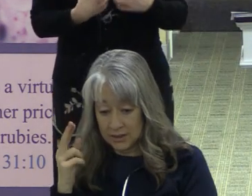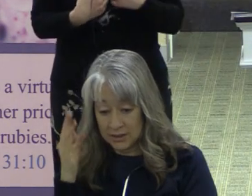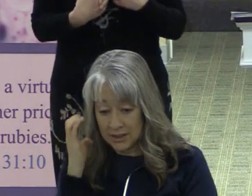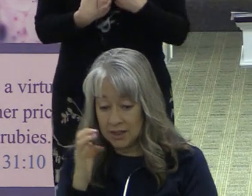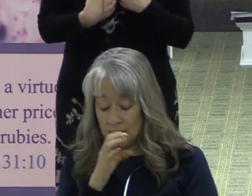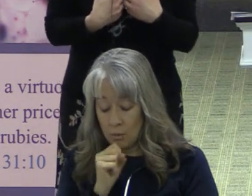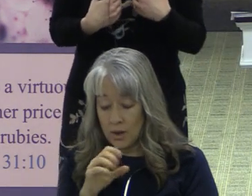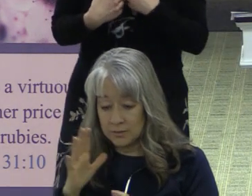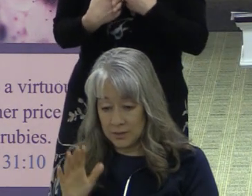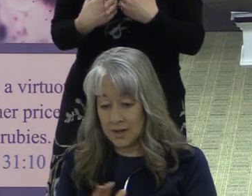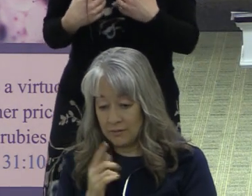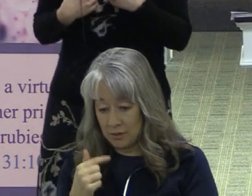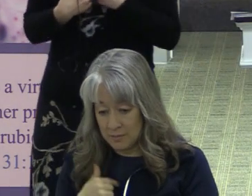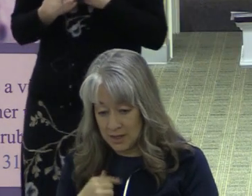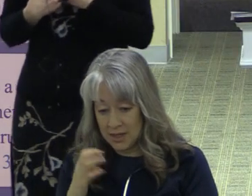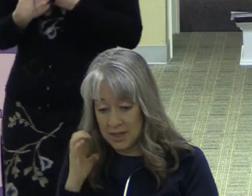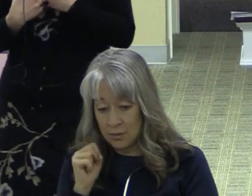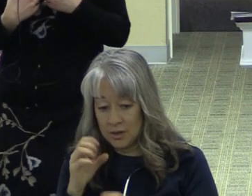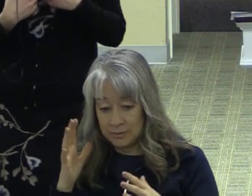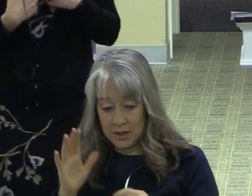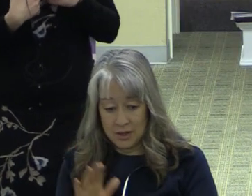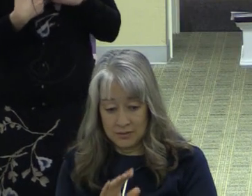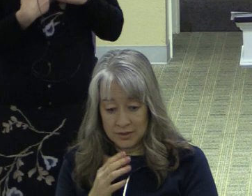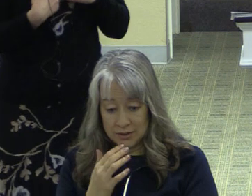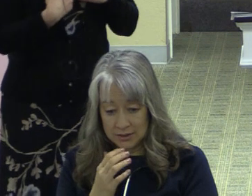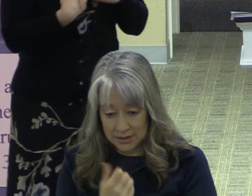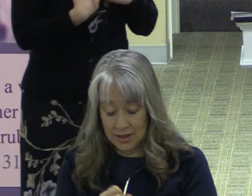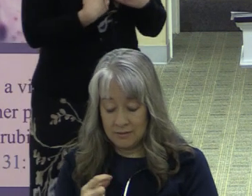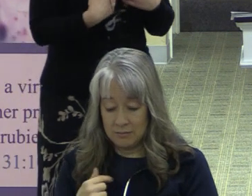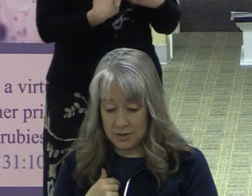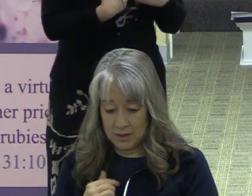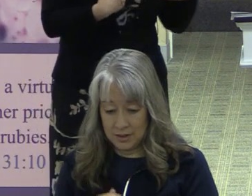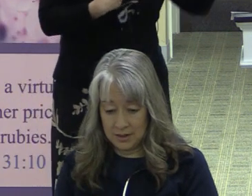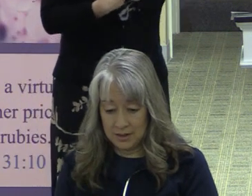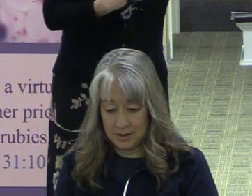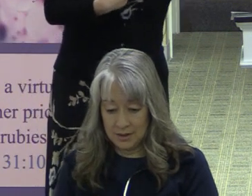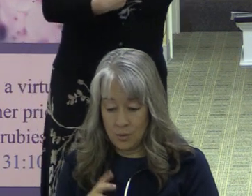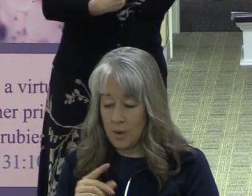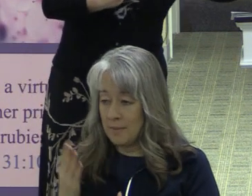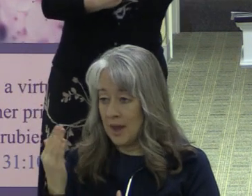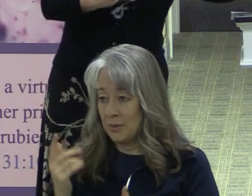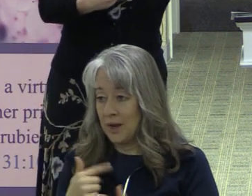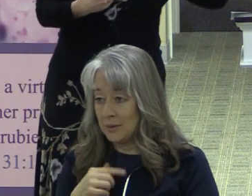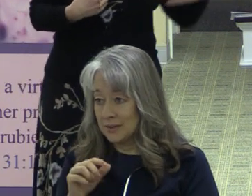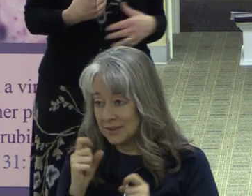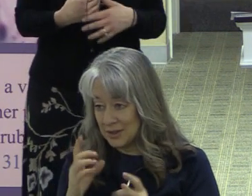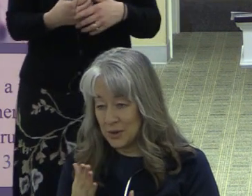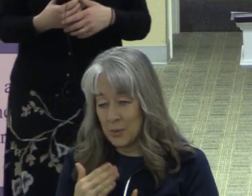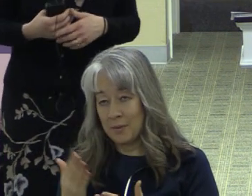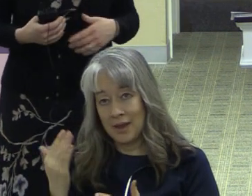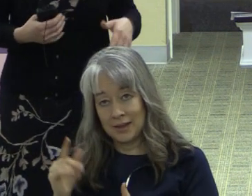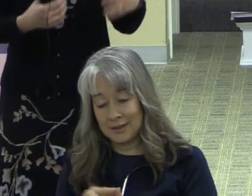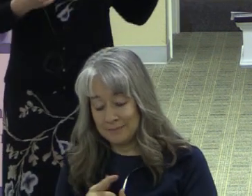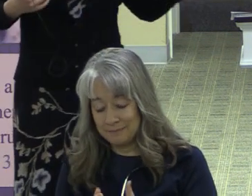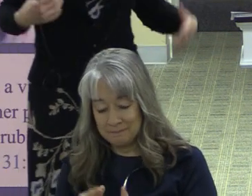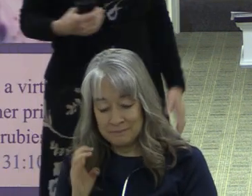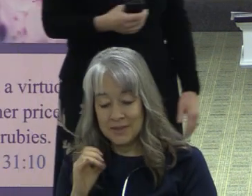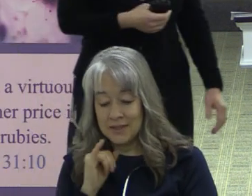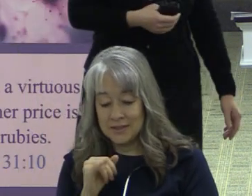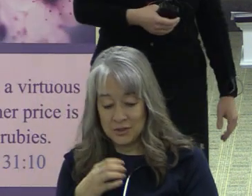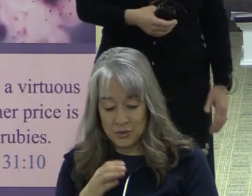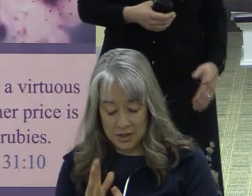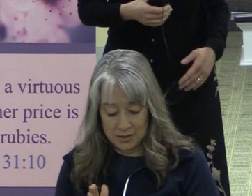he was big enough for me. He was big enough to save me. You know, way back when I was a sinner, way back then, he is